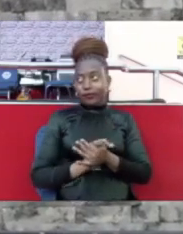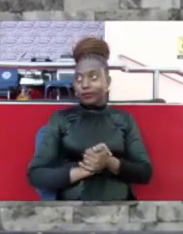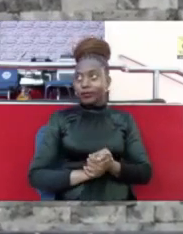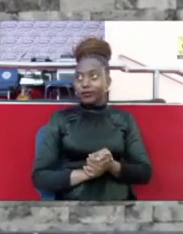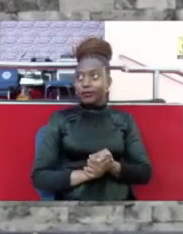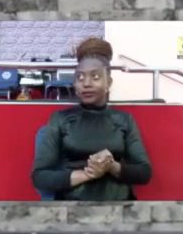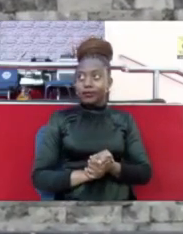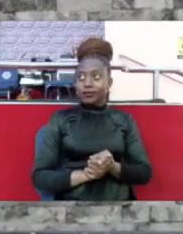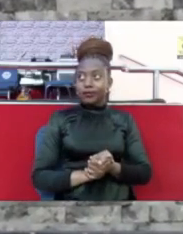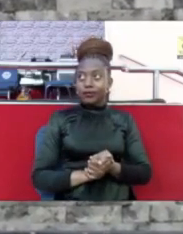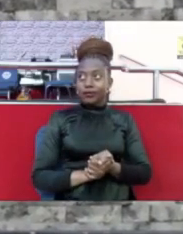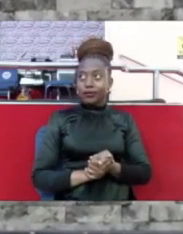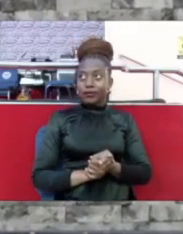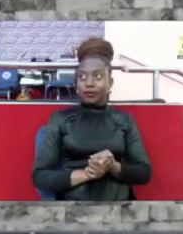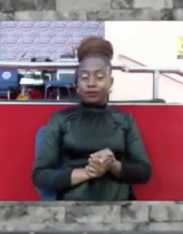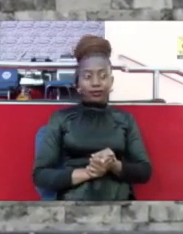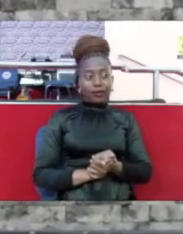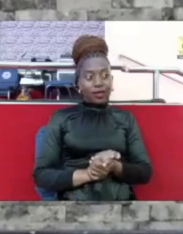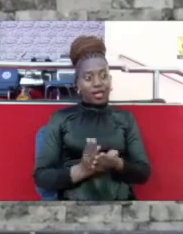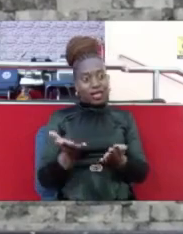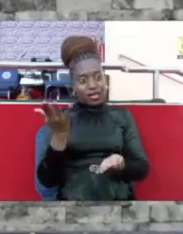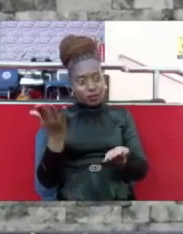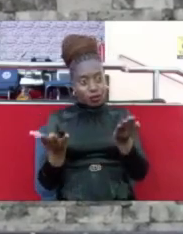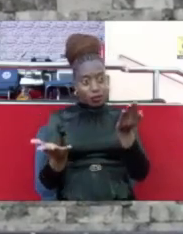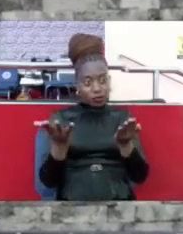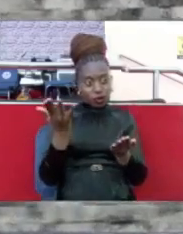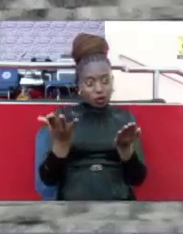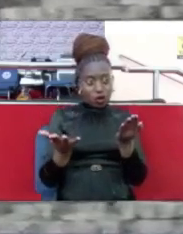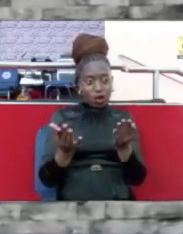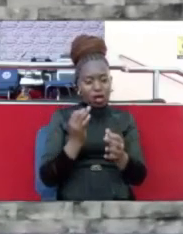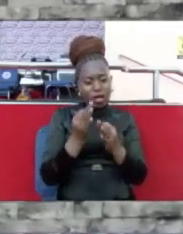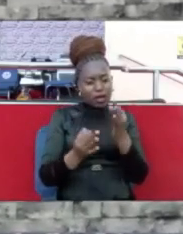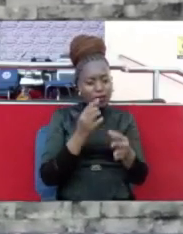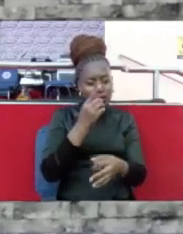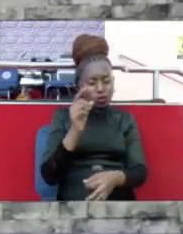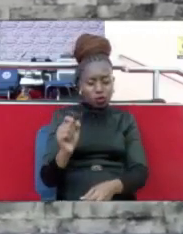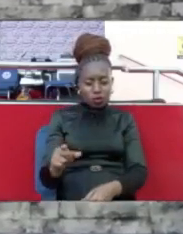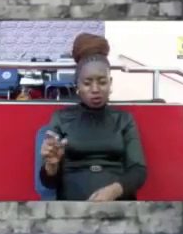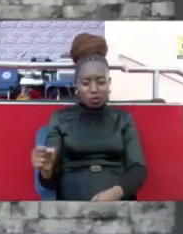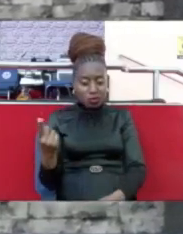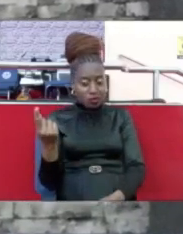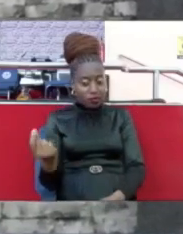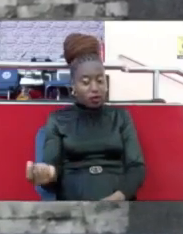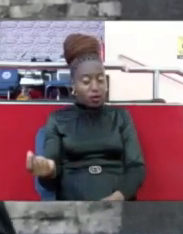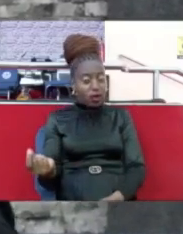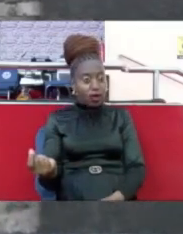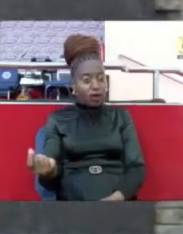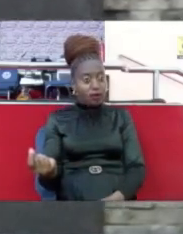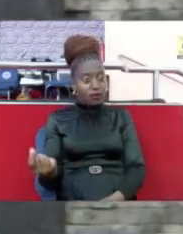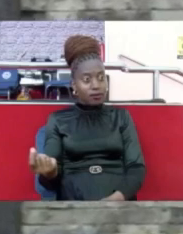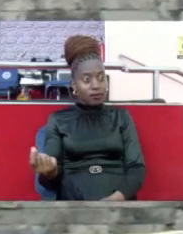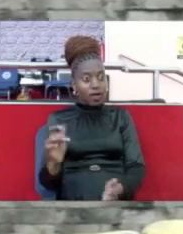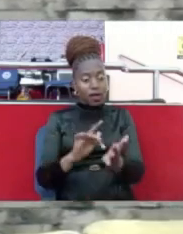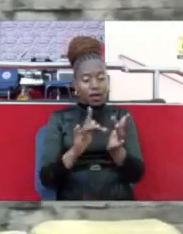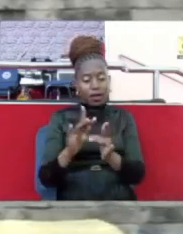It is proportional. Inalingana. If you sow a little, ikiwa utapanda kidogo tu, the scripture